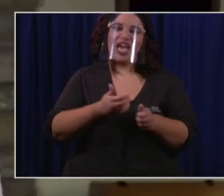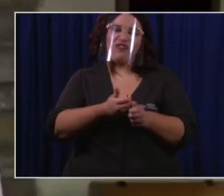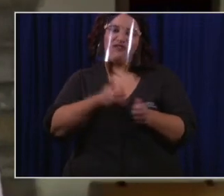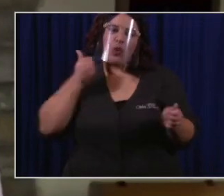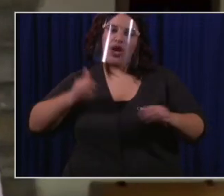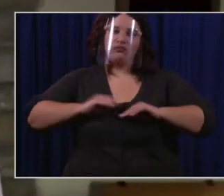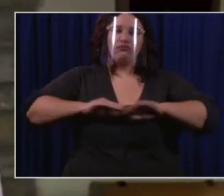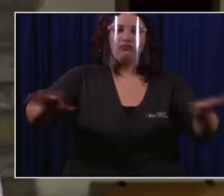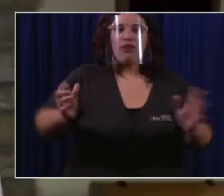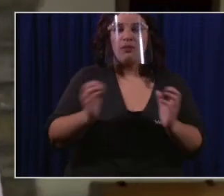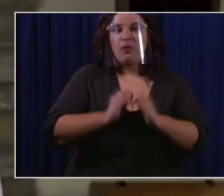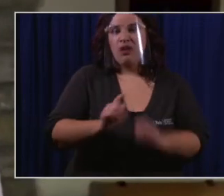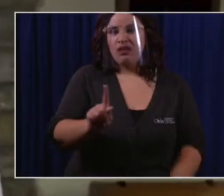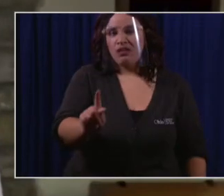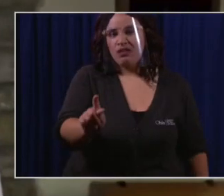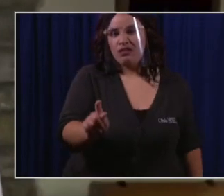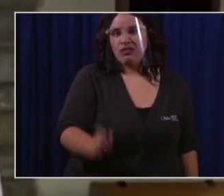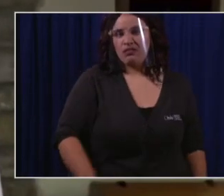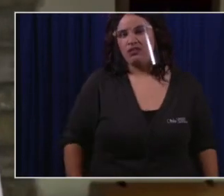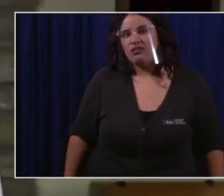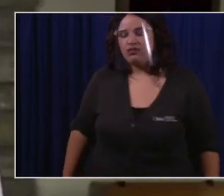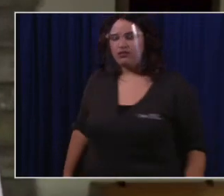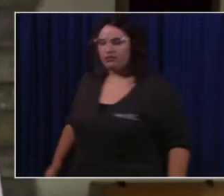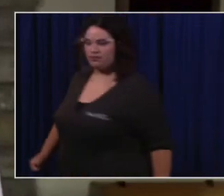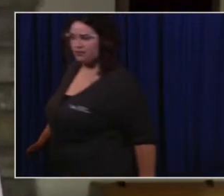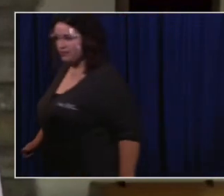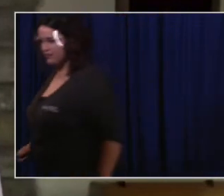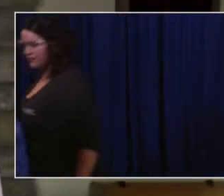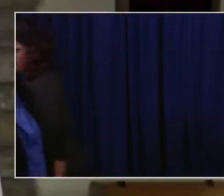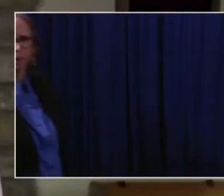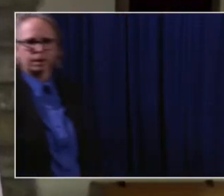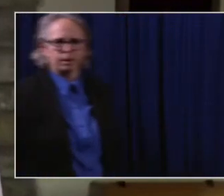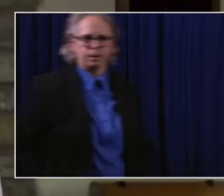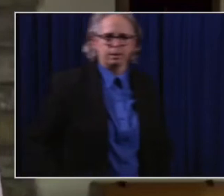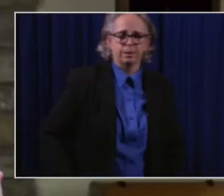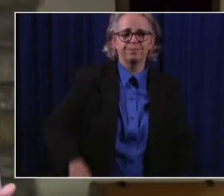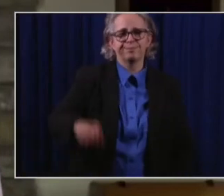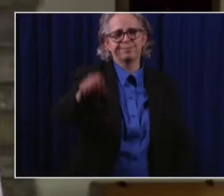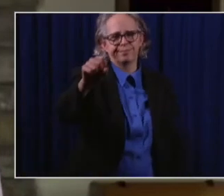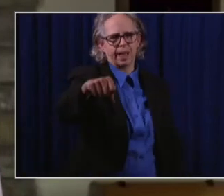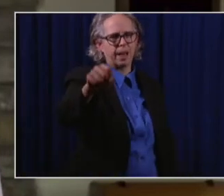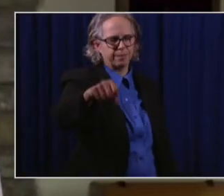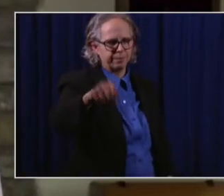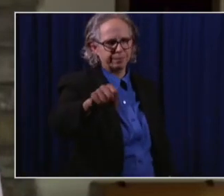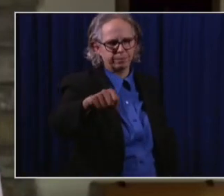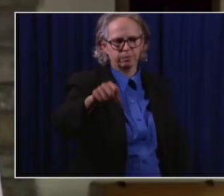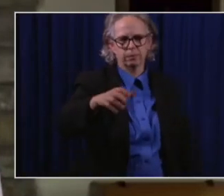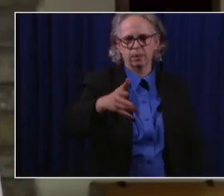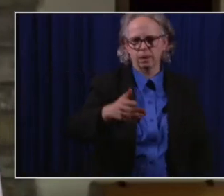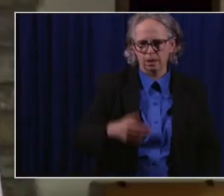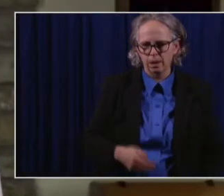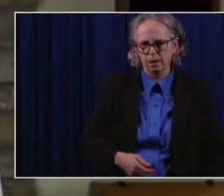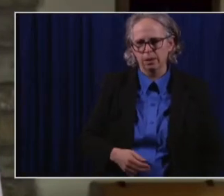Yeah. We now are in the process of dispersing